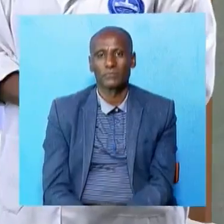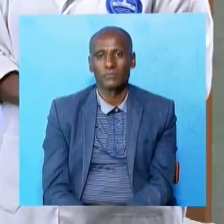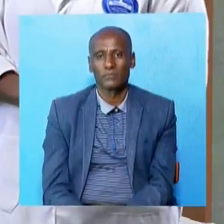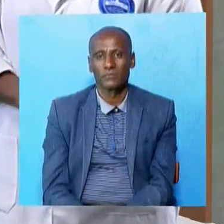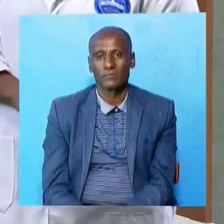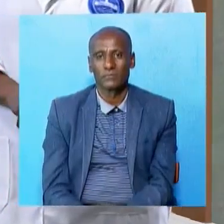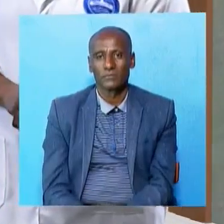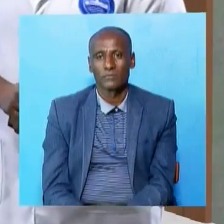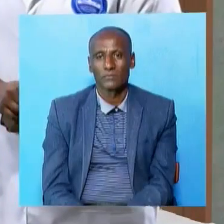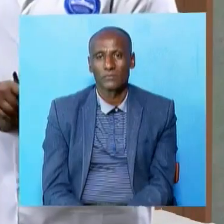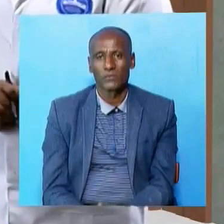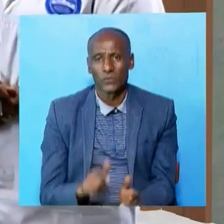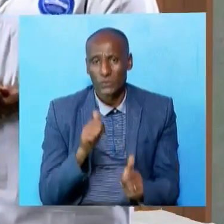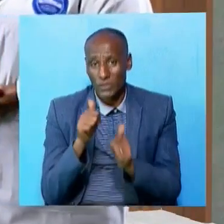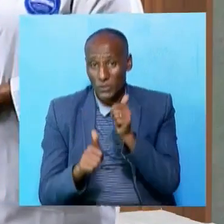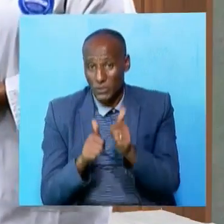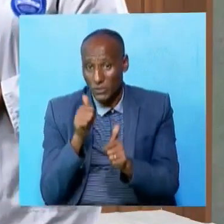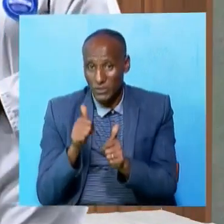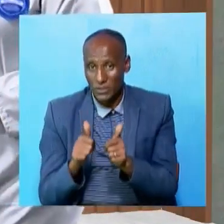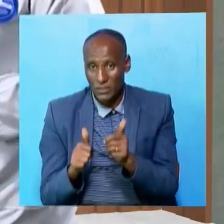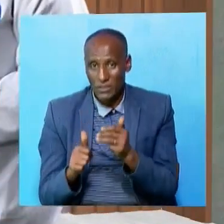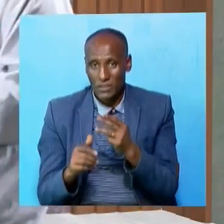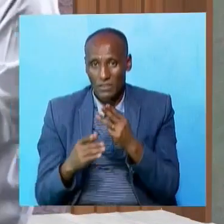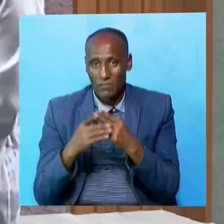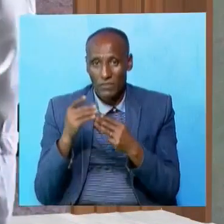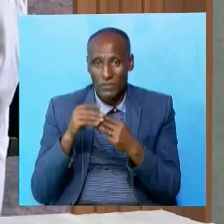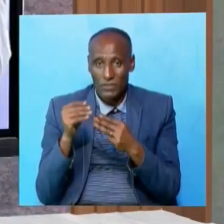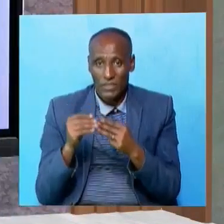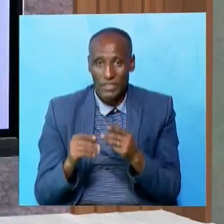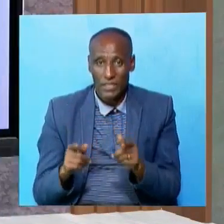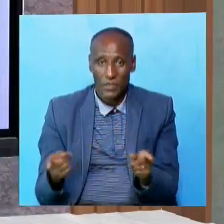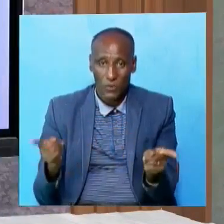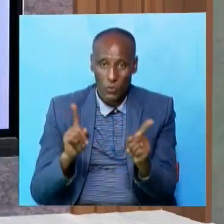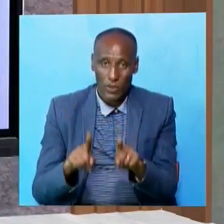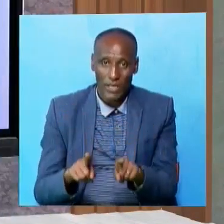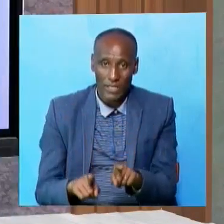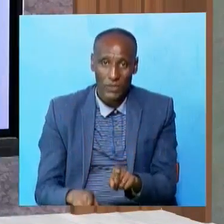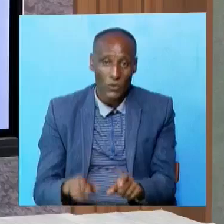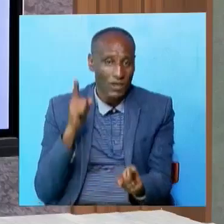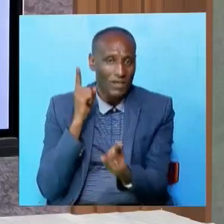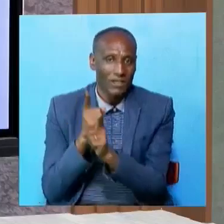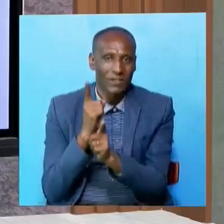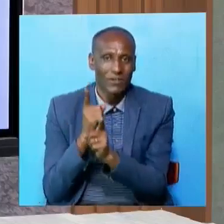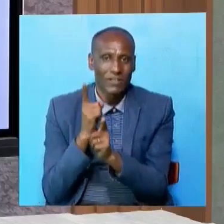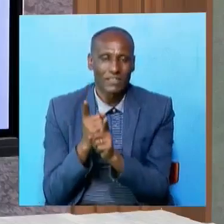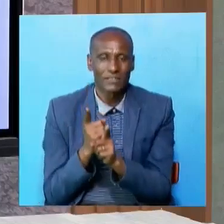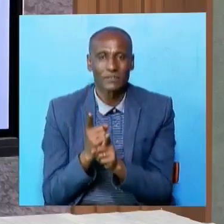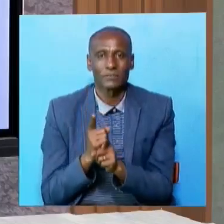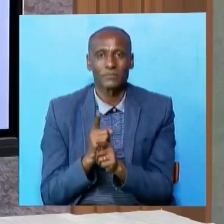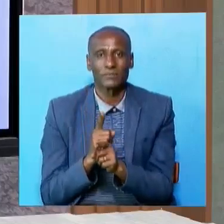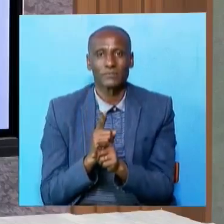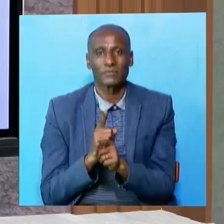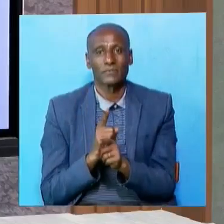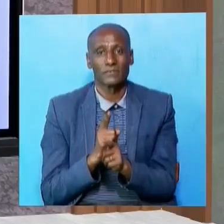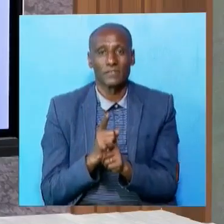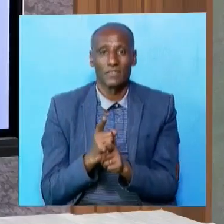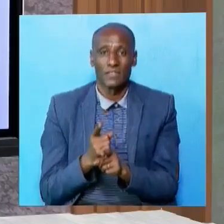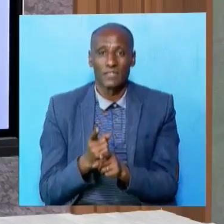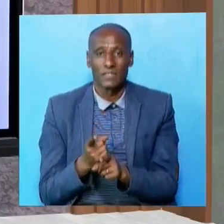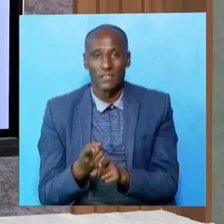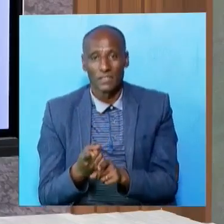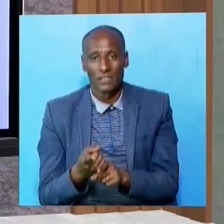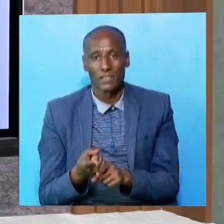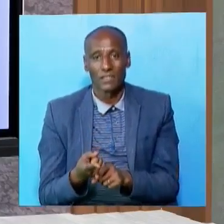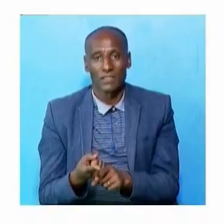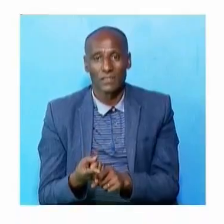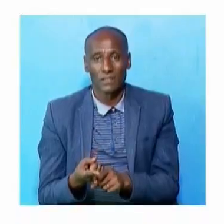Which one do you choose? If you say when, that means you are correct, because what comes after the blank is